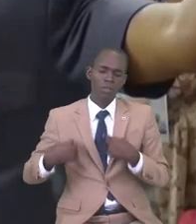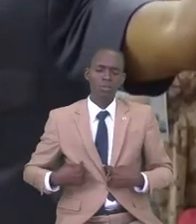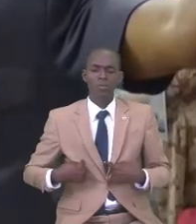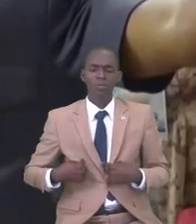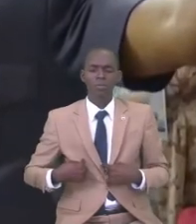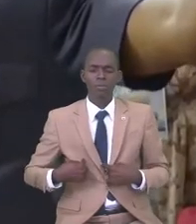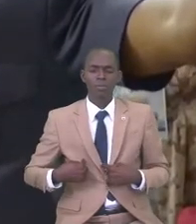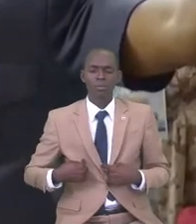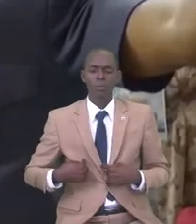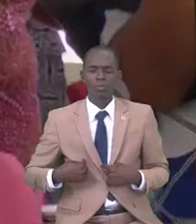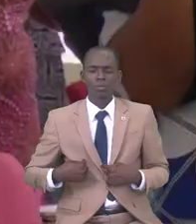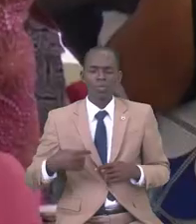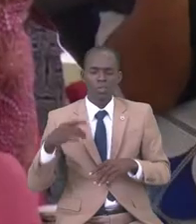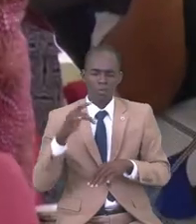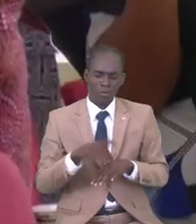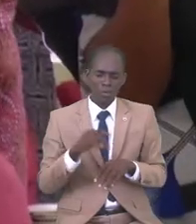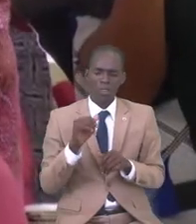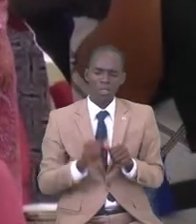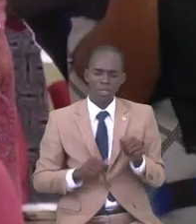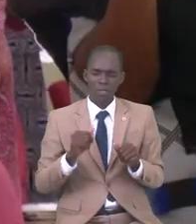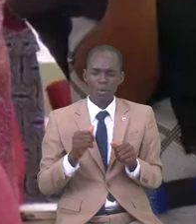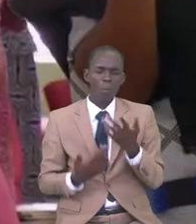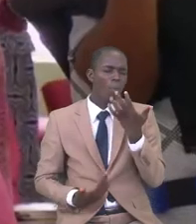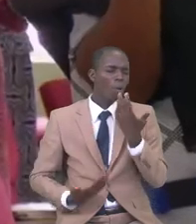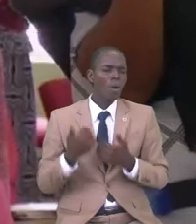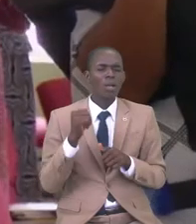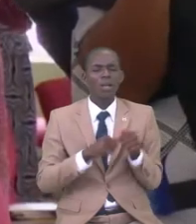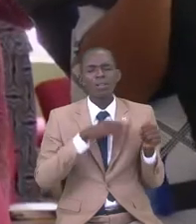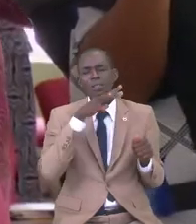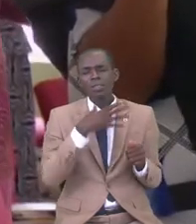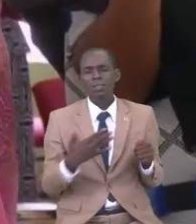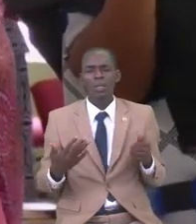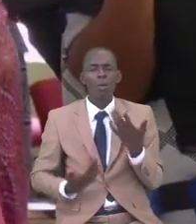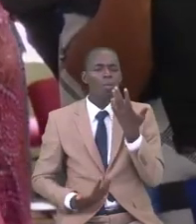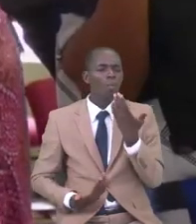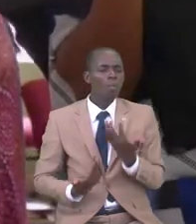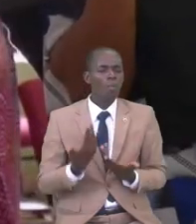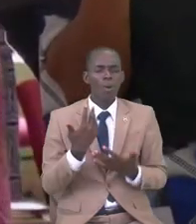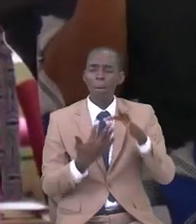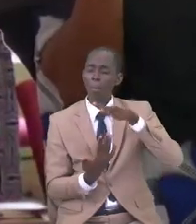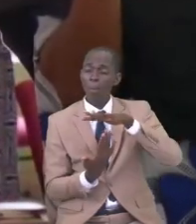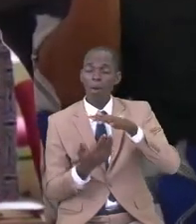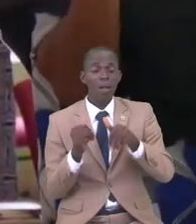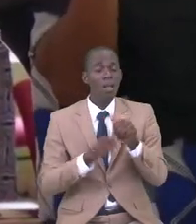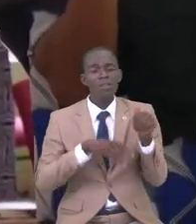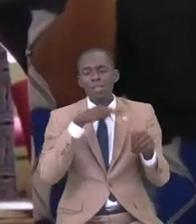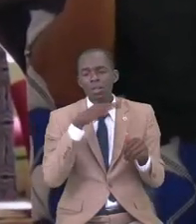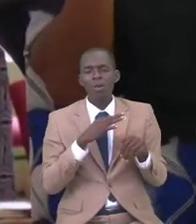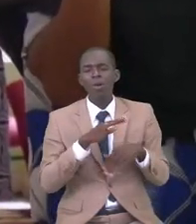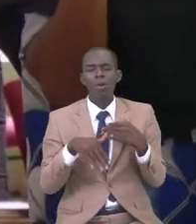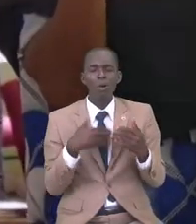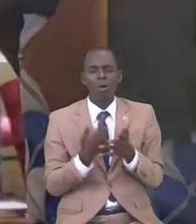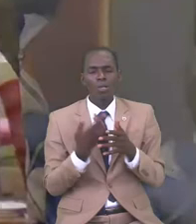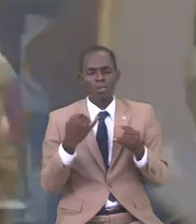Burn every chaff. Burn everything, all the cord, all the ropes